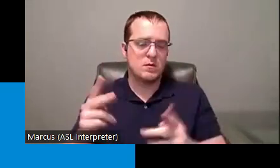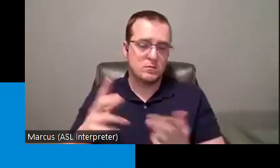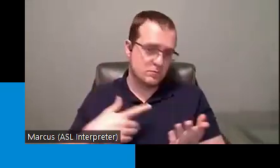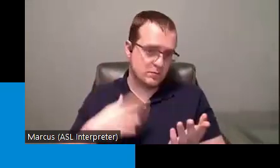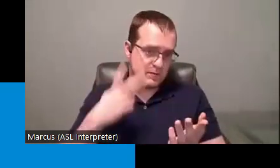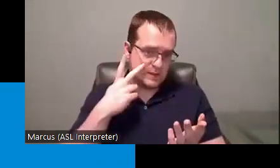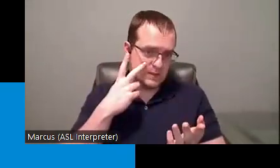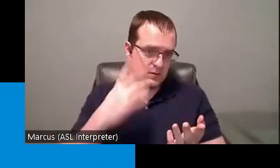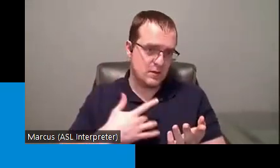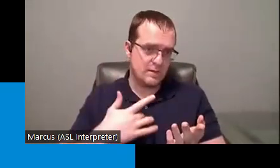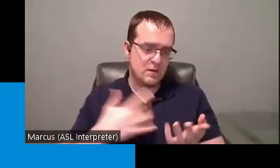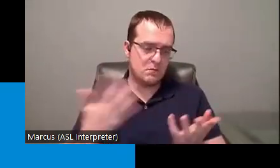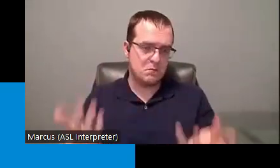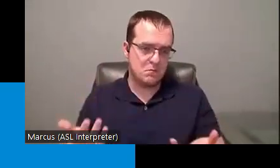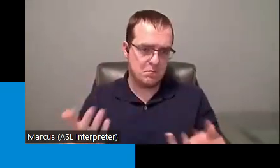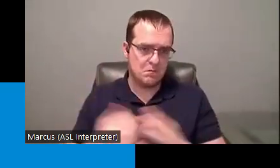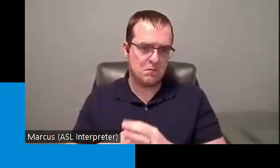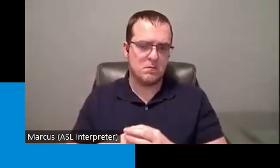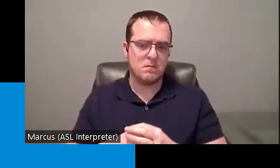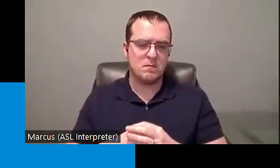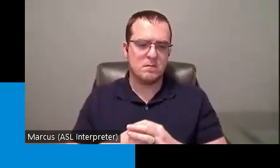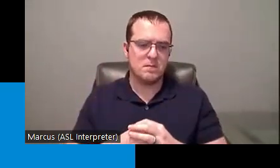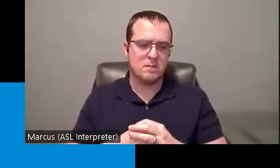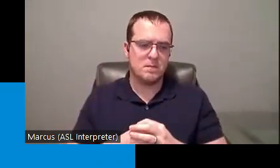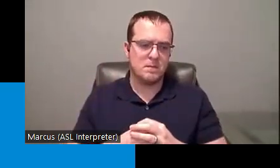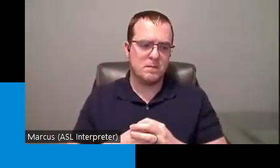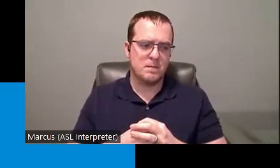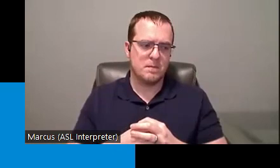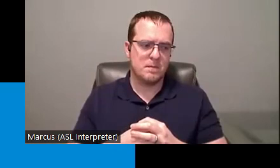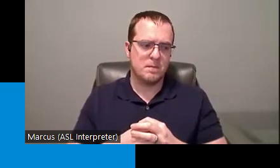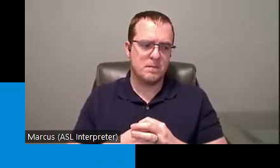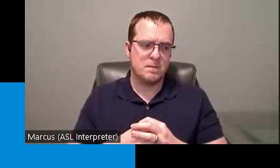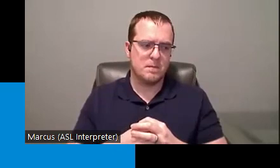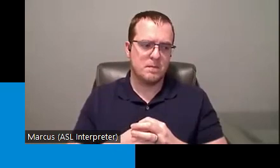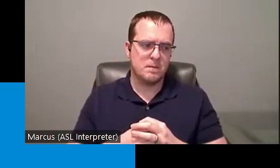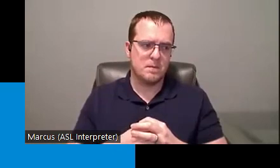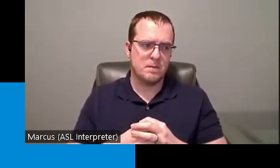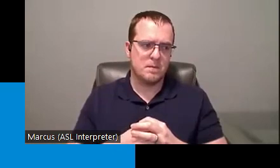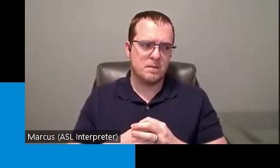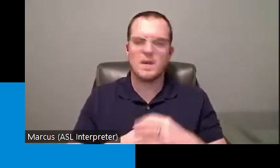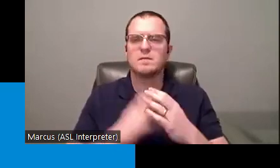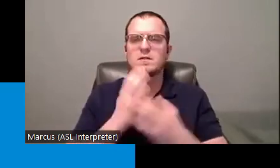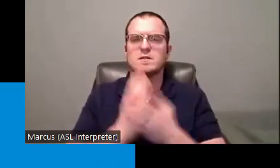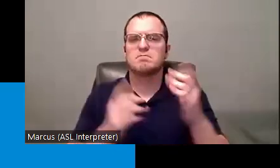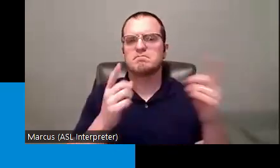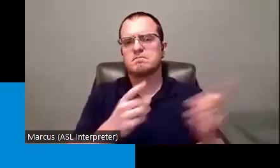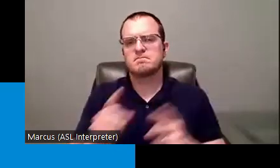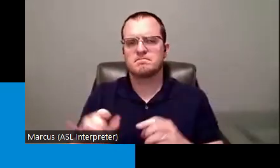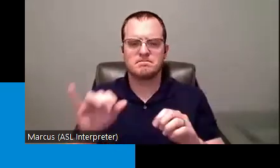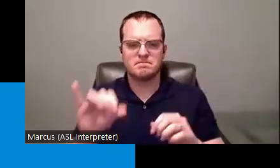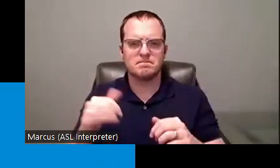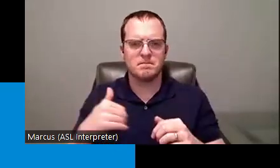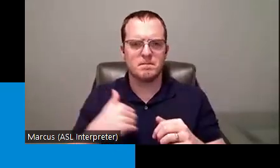they felt about it. And you can read some of the incidences in the